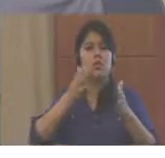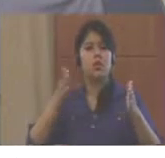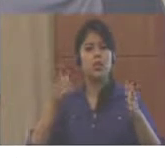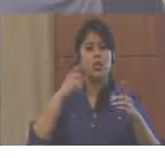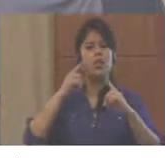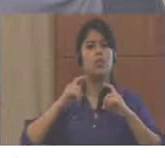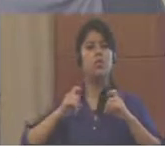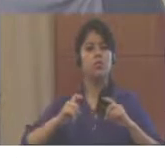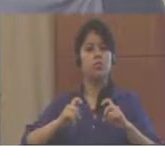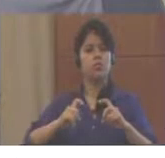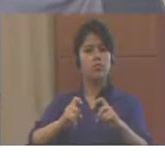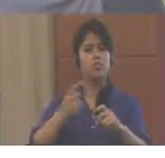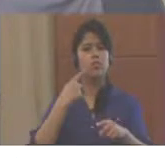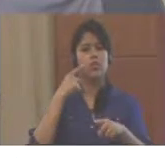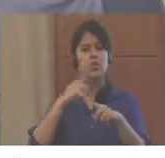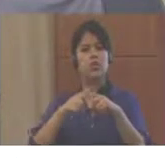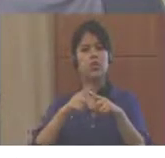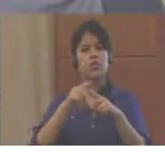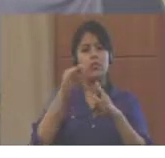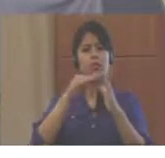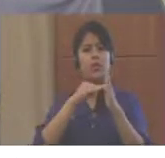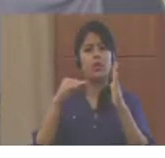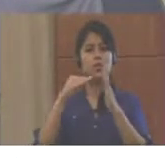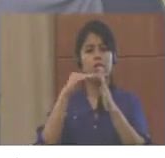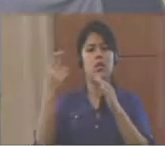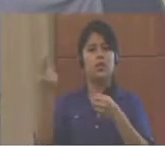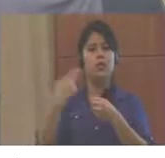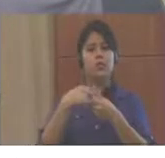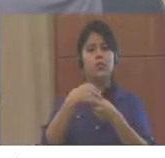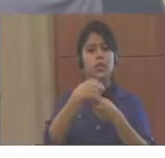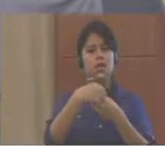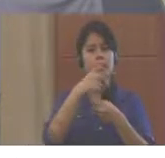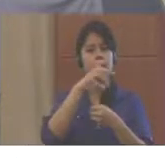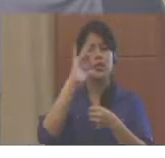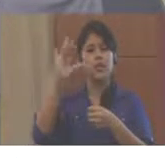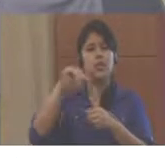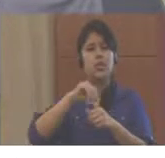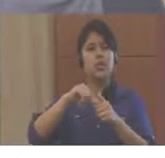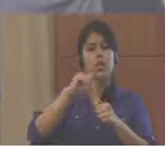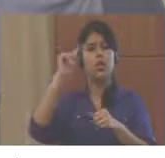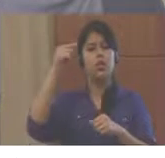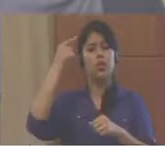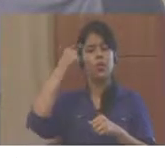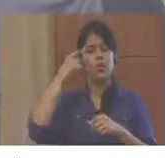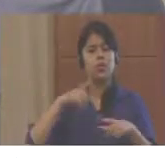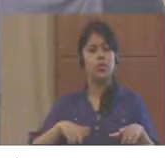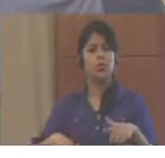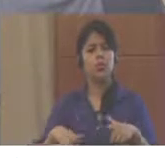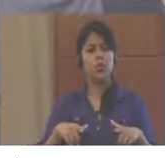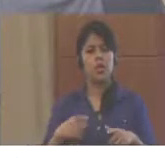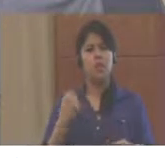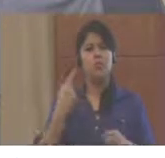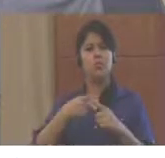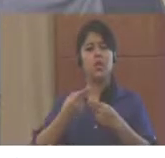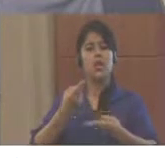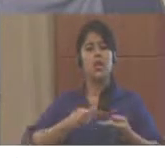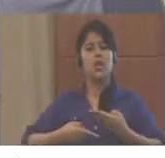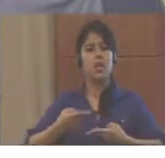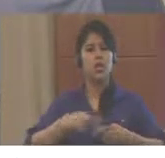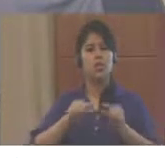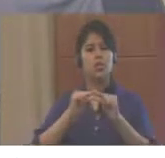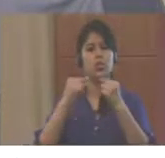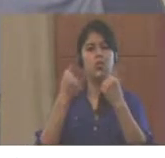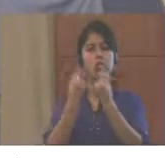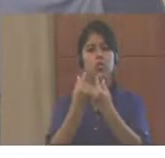civil society, national disaster offices, local governments, administrations, civil society groups, scientific community, the